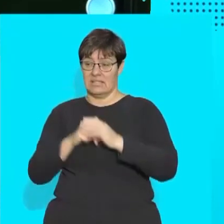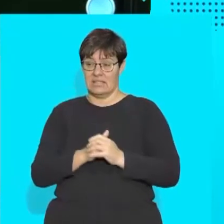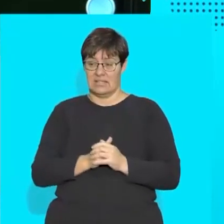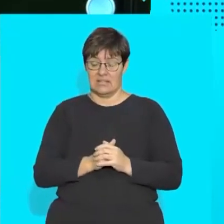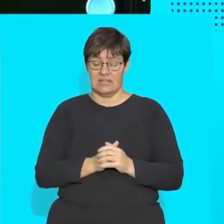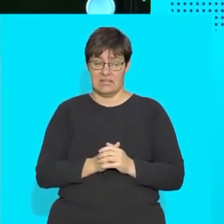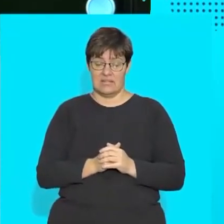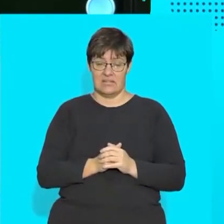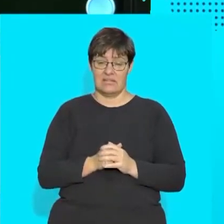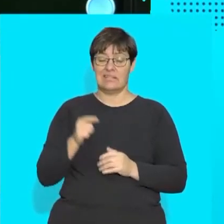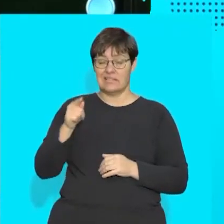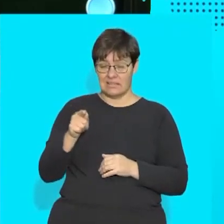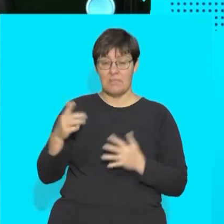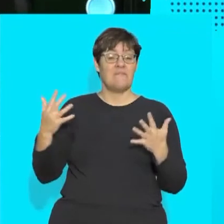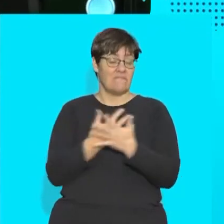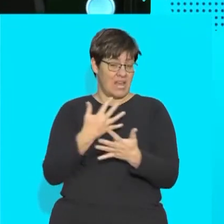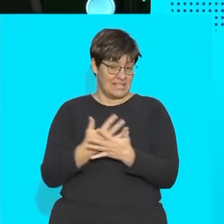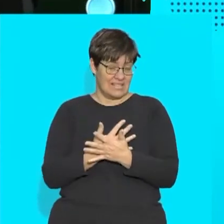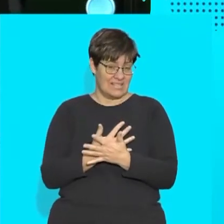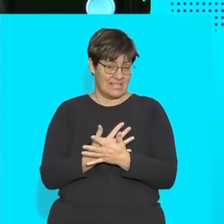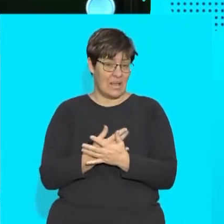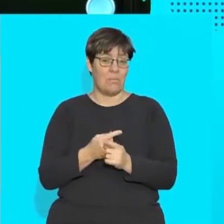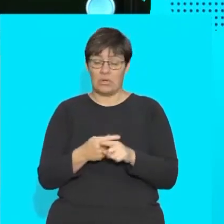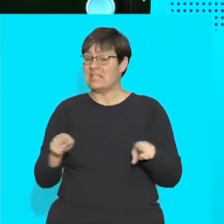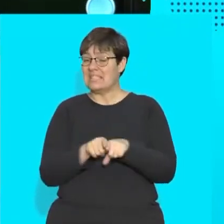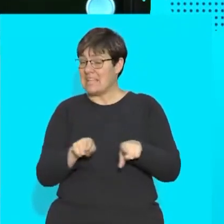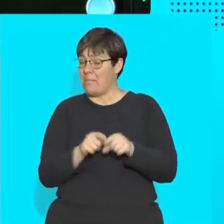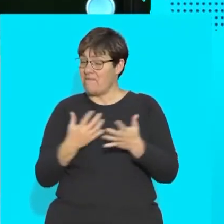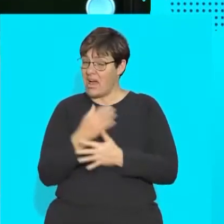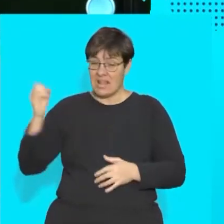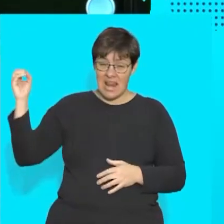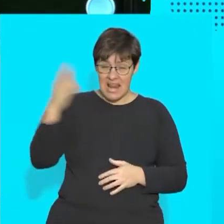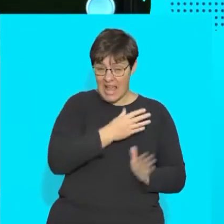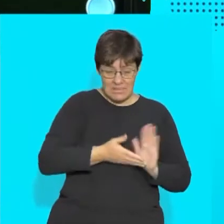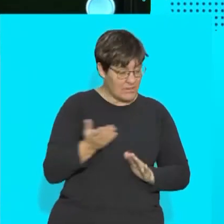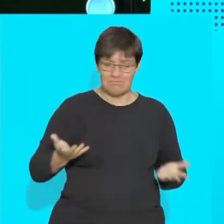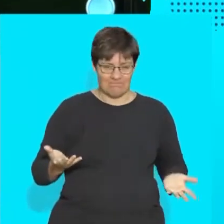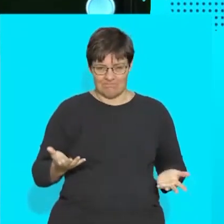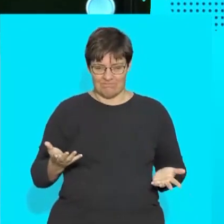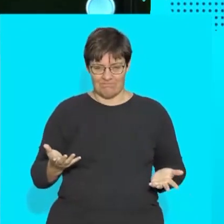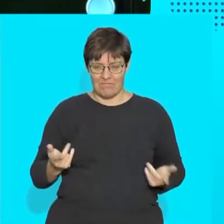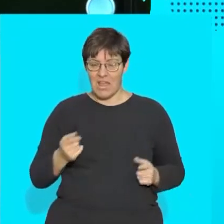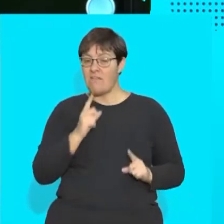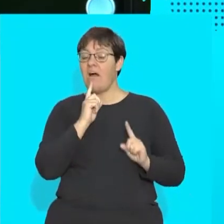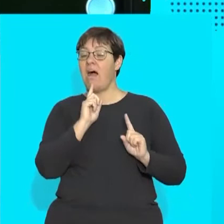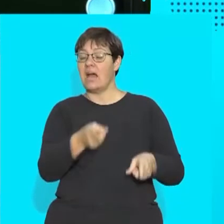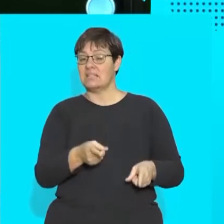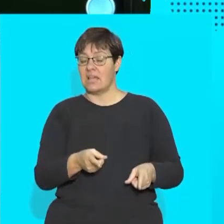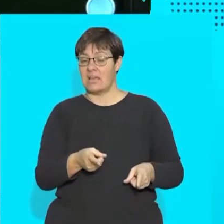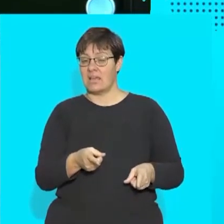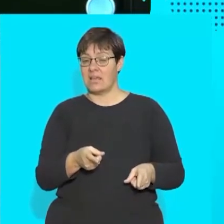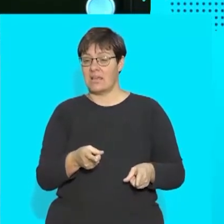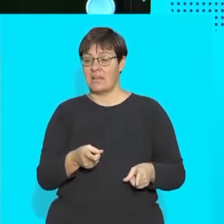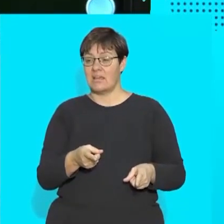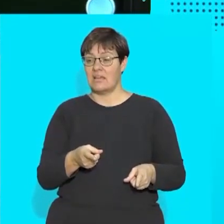8. Okay? This is fast, but it's not quite the speed of light. Okay, so be careful. If you get an answer